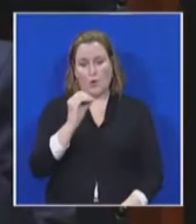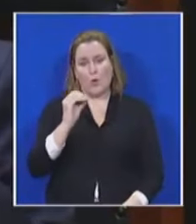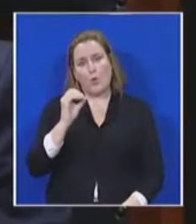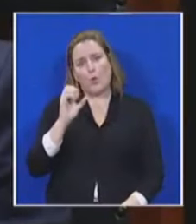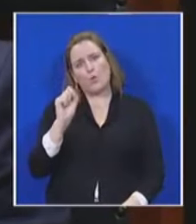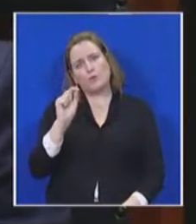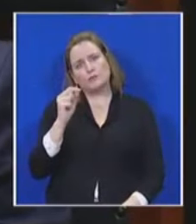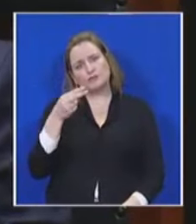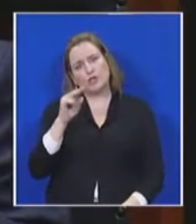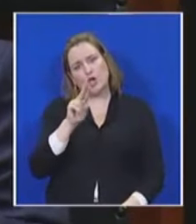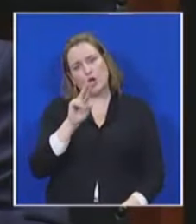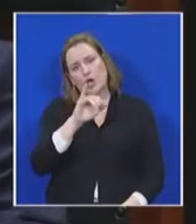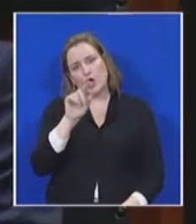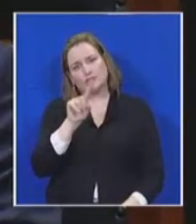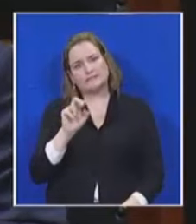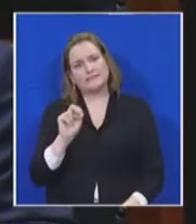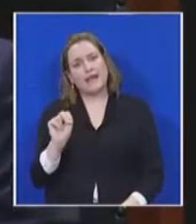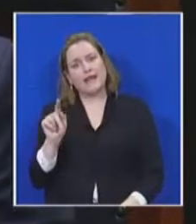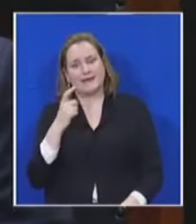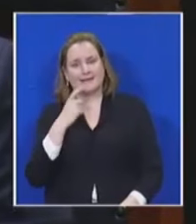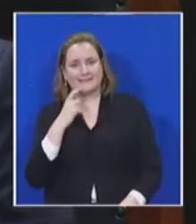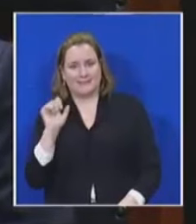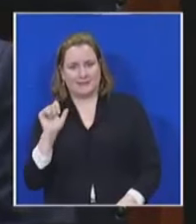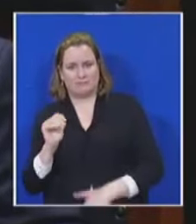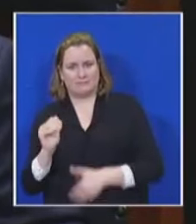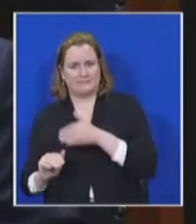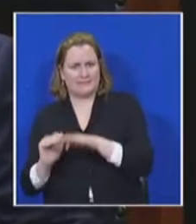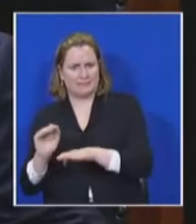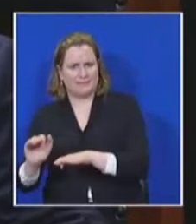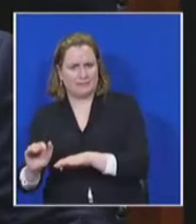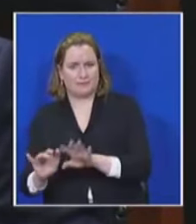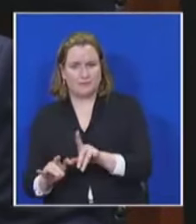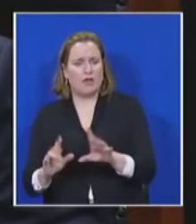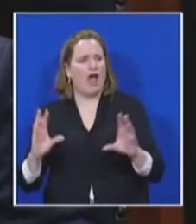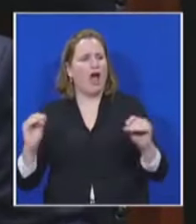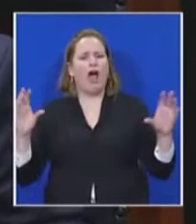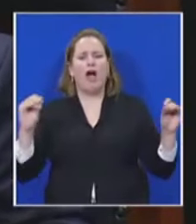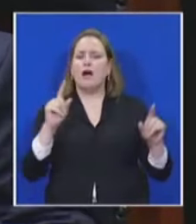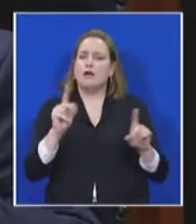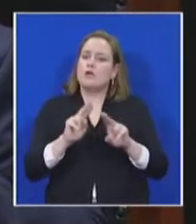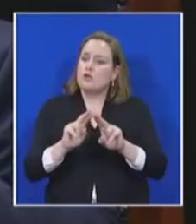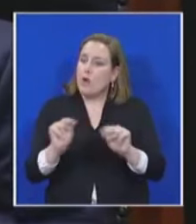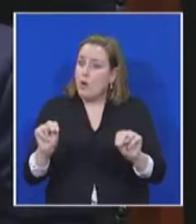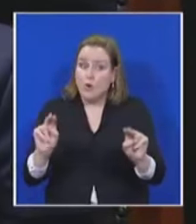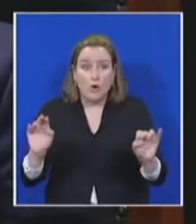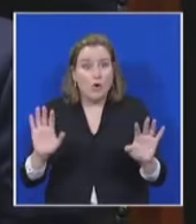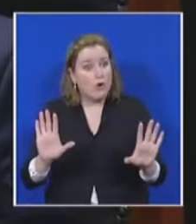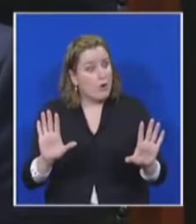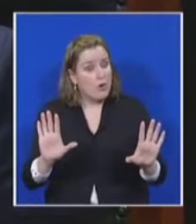the various steps. No, honorable members, listen to me first.